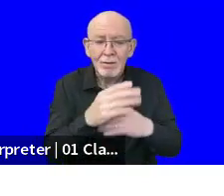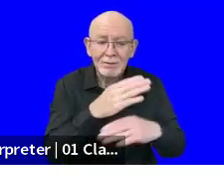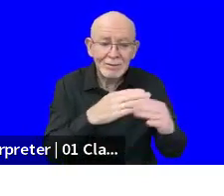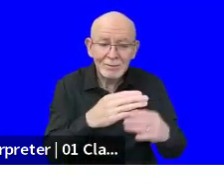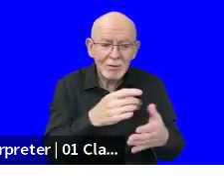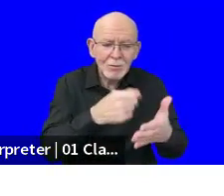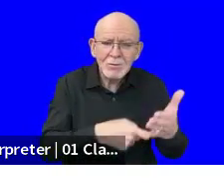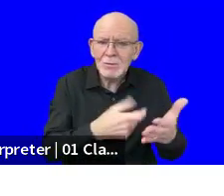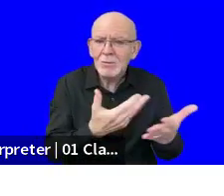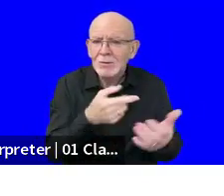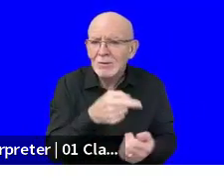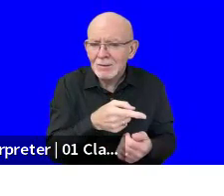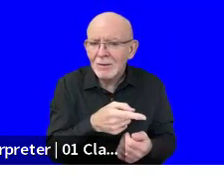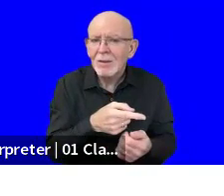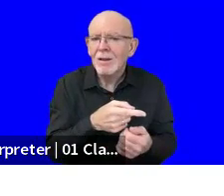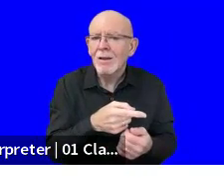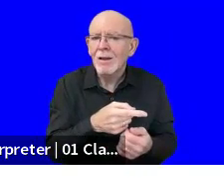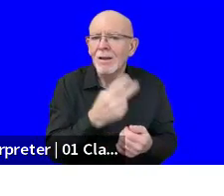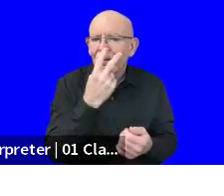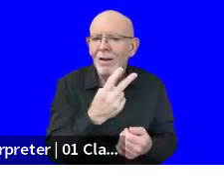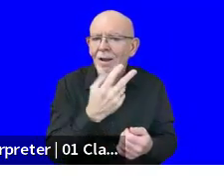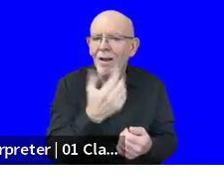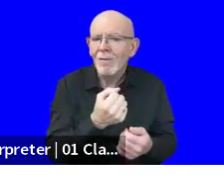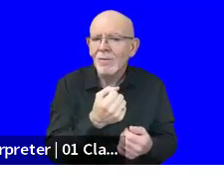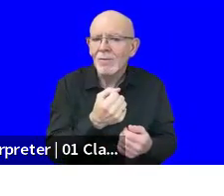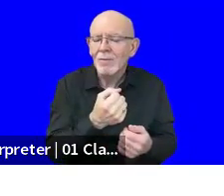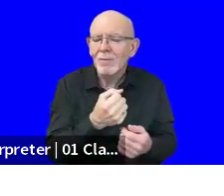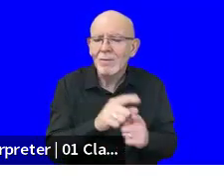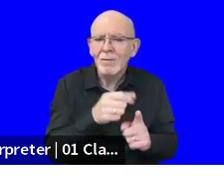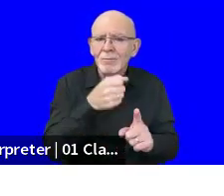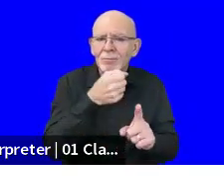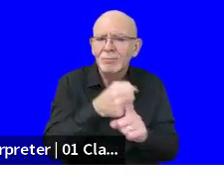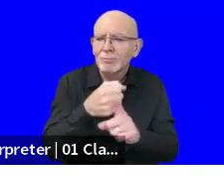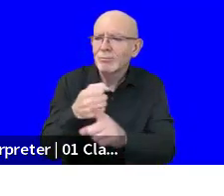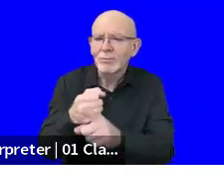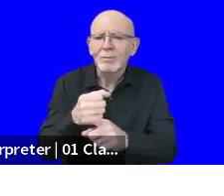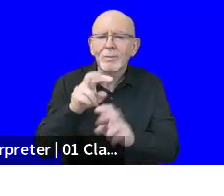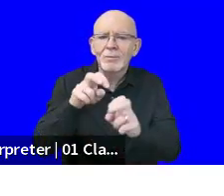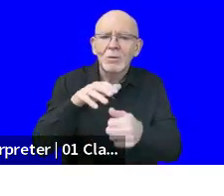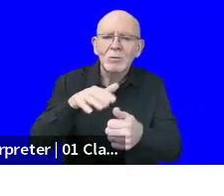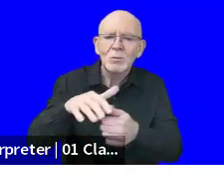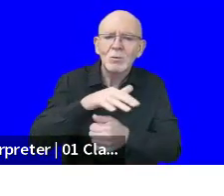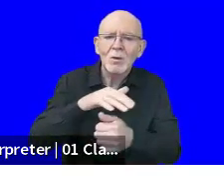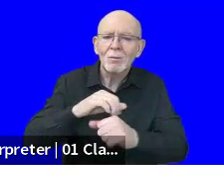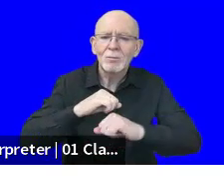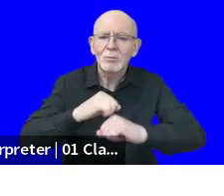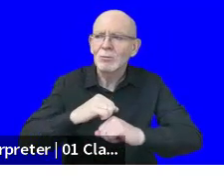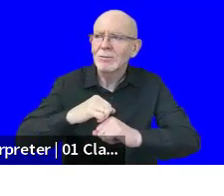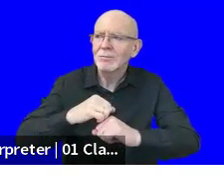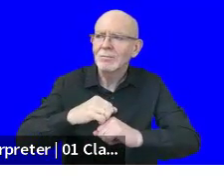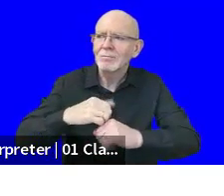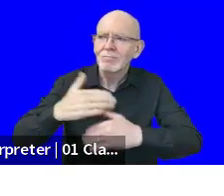programming. And many countries have a mainstream social assistance program